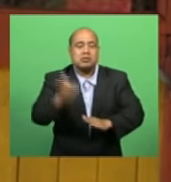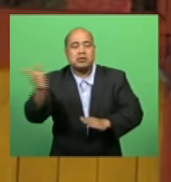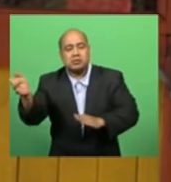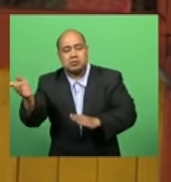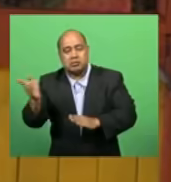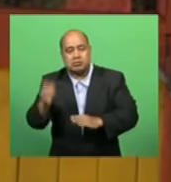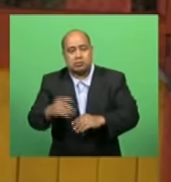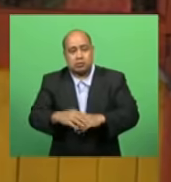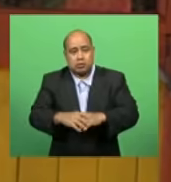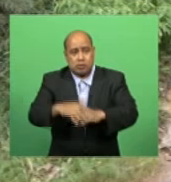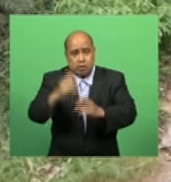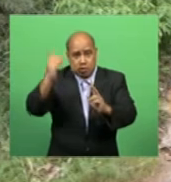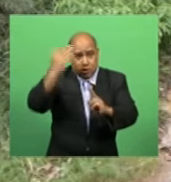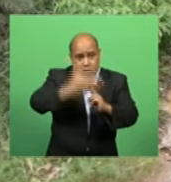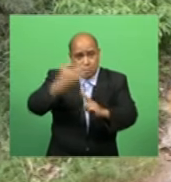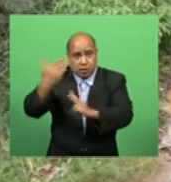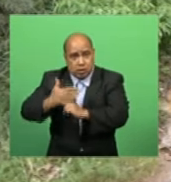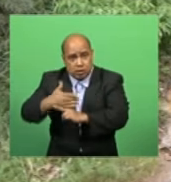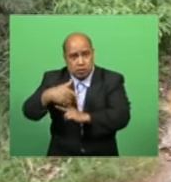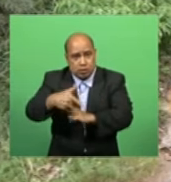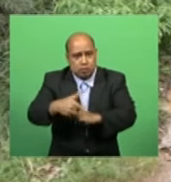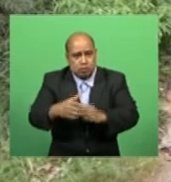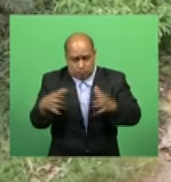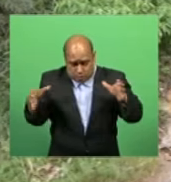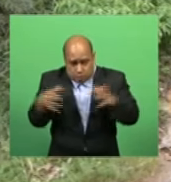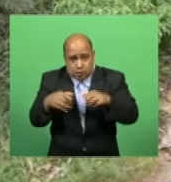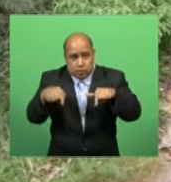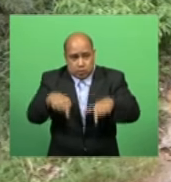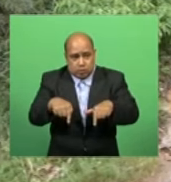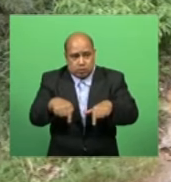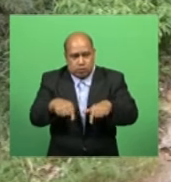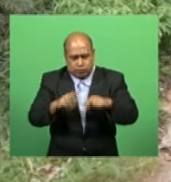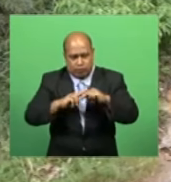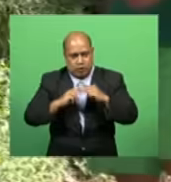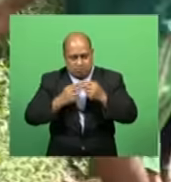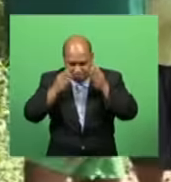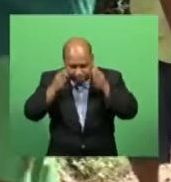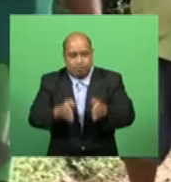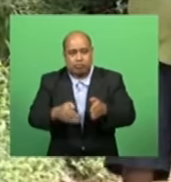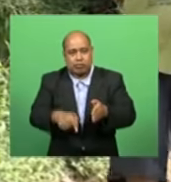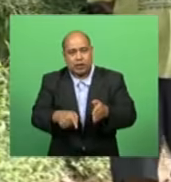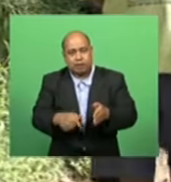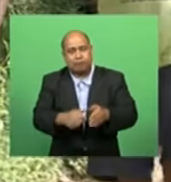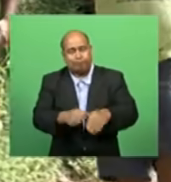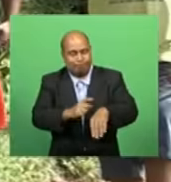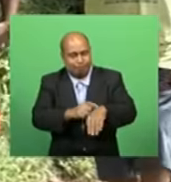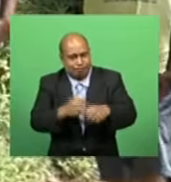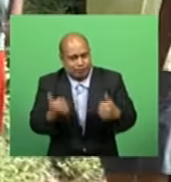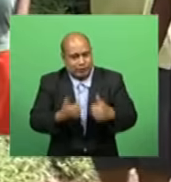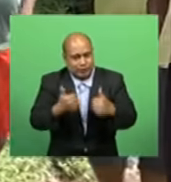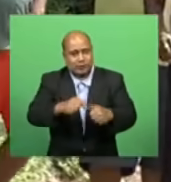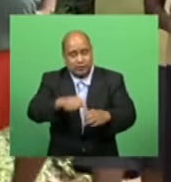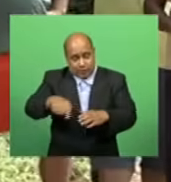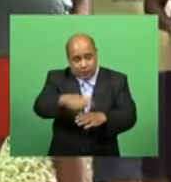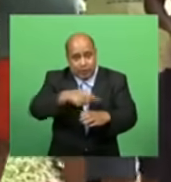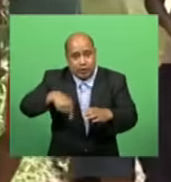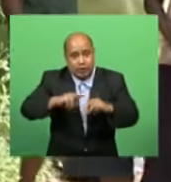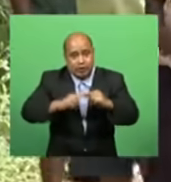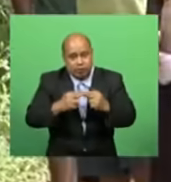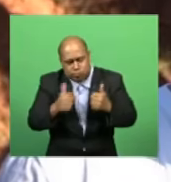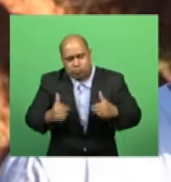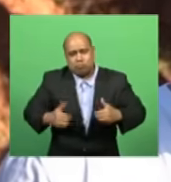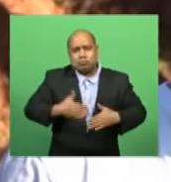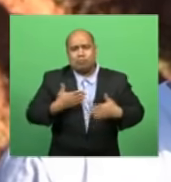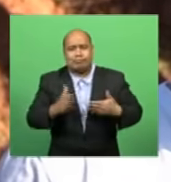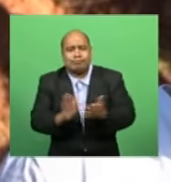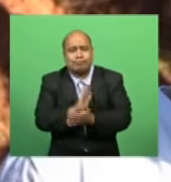quality time with our family. Despite the movement restriction, residents are grateful that the lockdown meant preventing the spread of